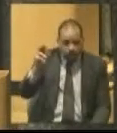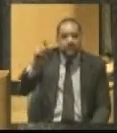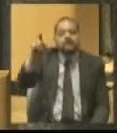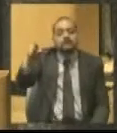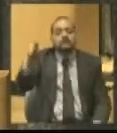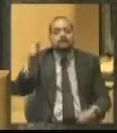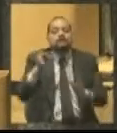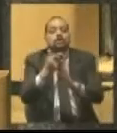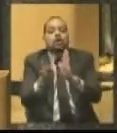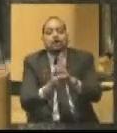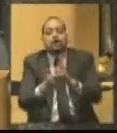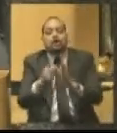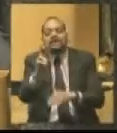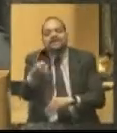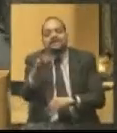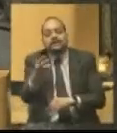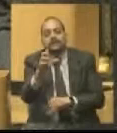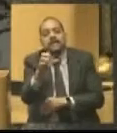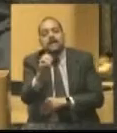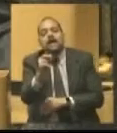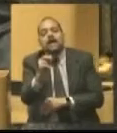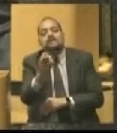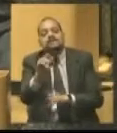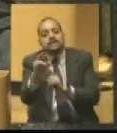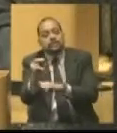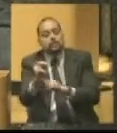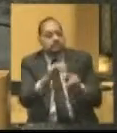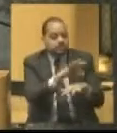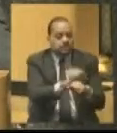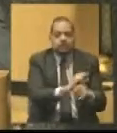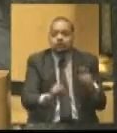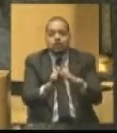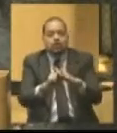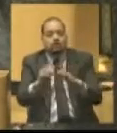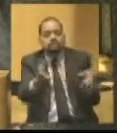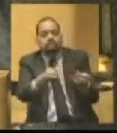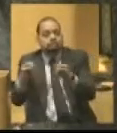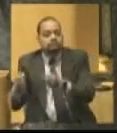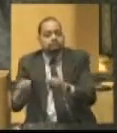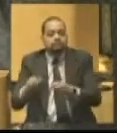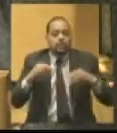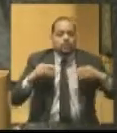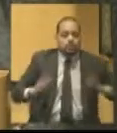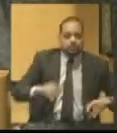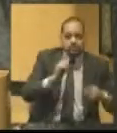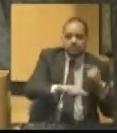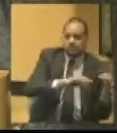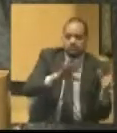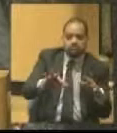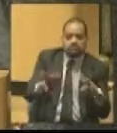Act, which made emancipation universal in the seceded states. The Union had been freeing slaves in areas it